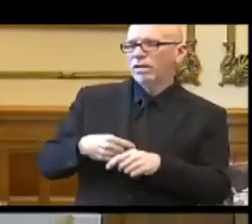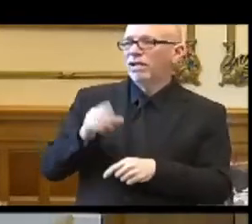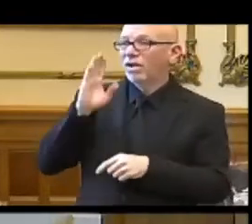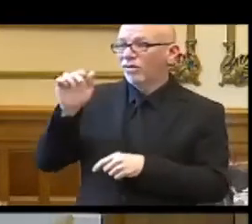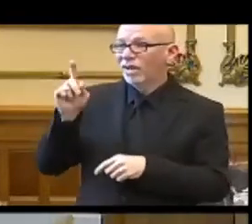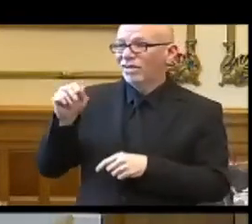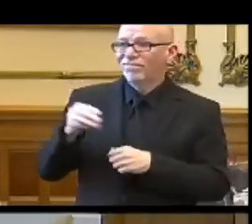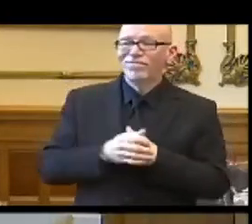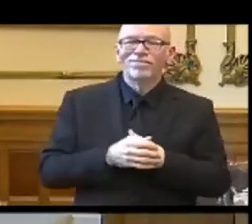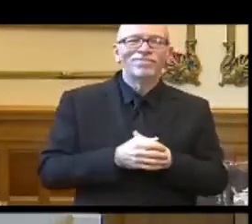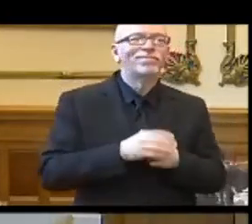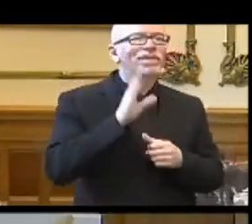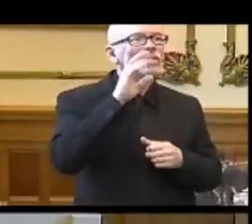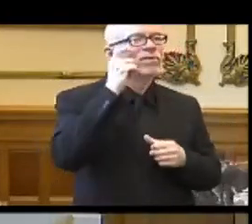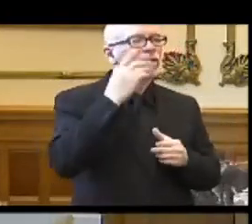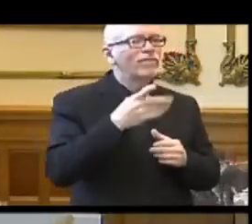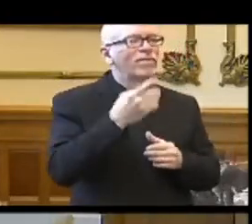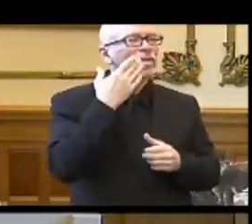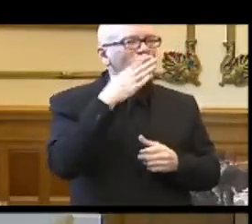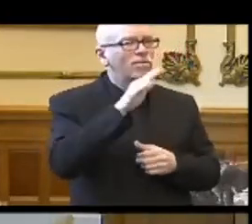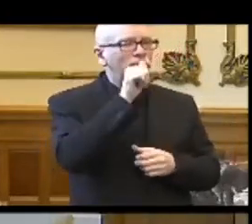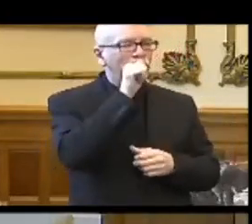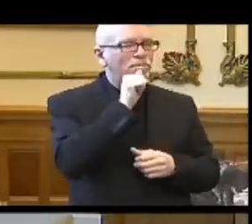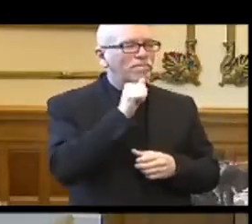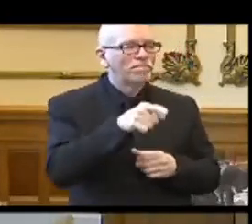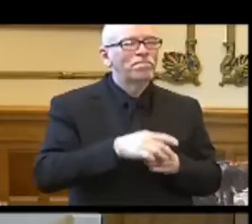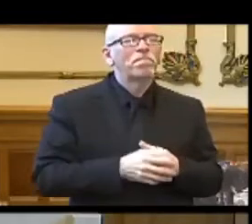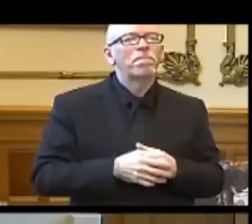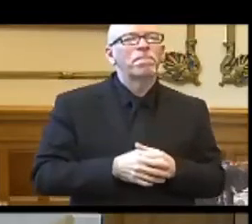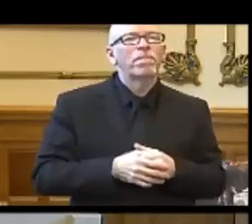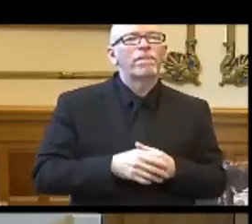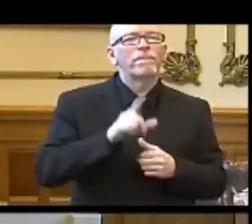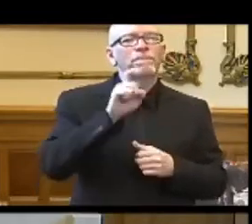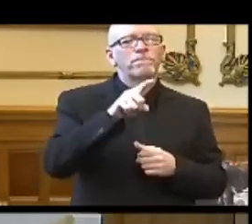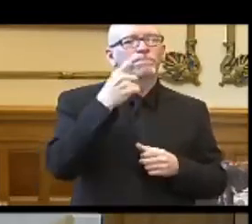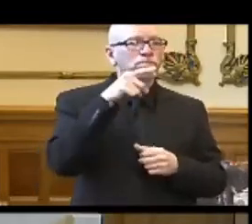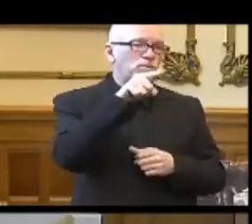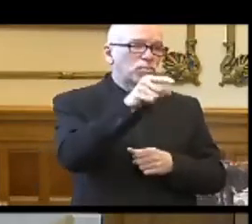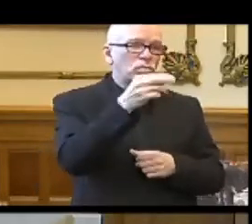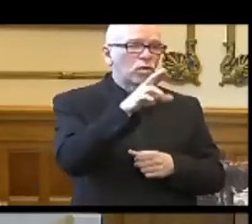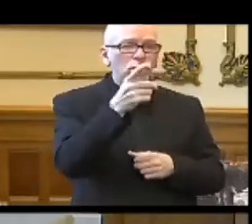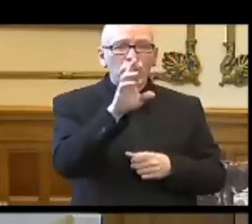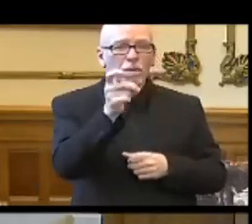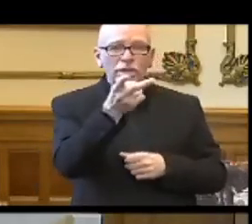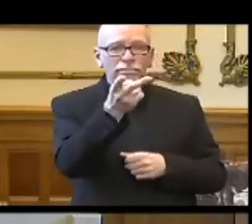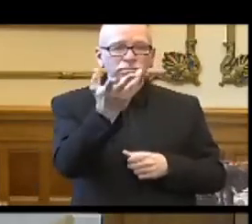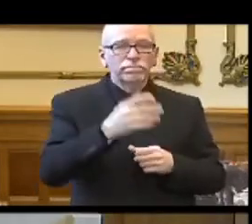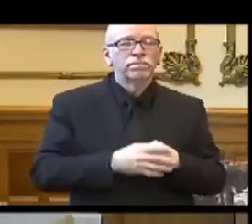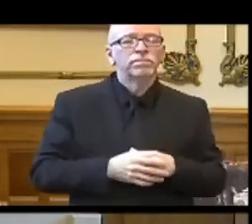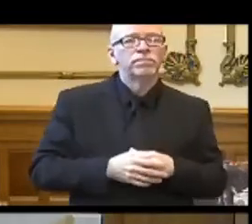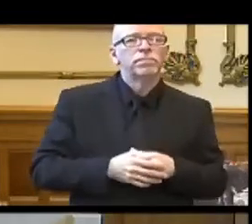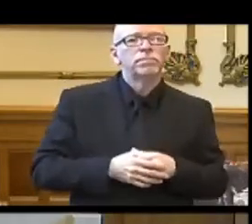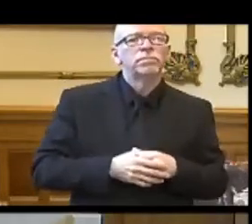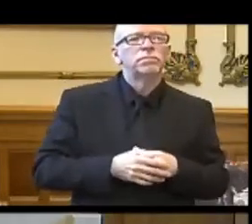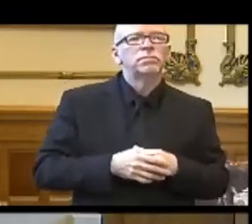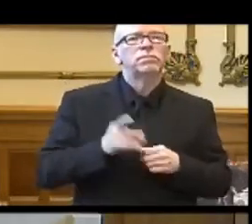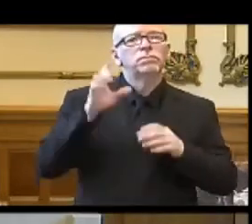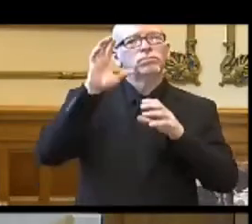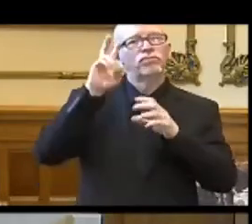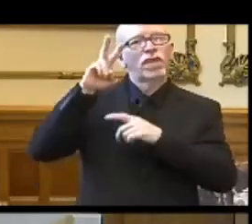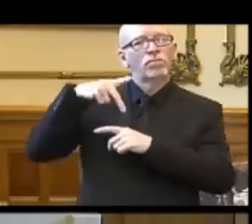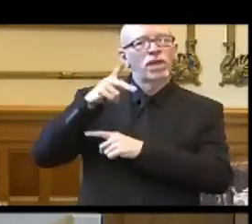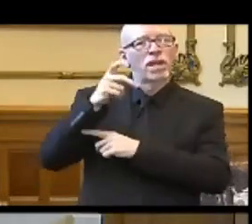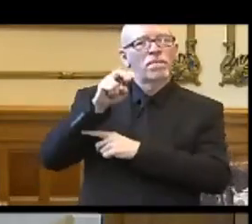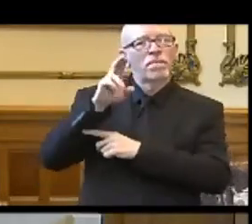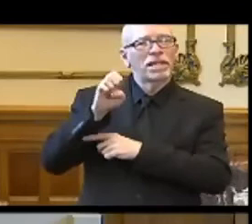Adam. Hello, Governor. Thanks for your patience. This question is either to you or Dr. Box. Vice President Pence said